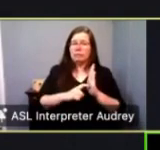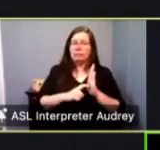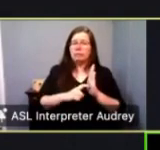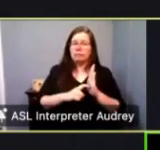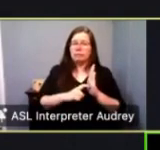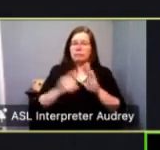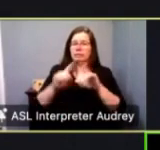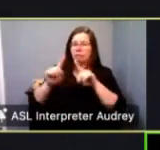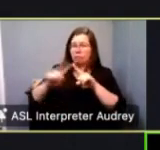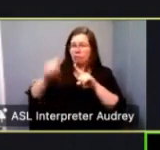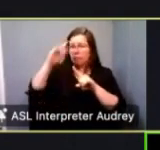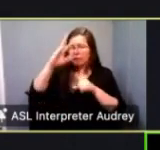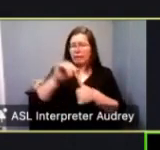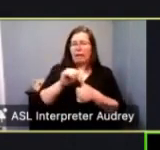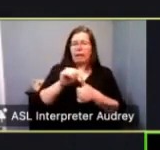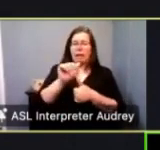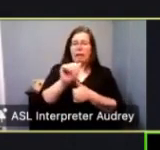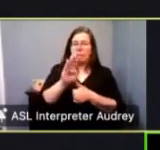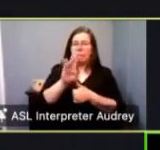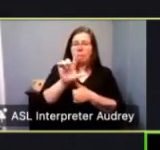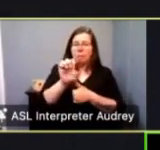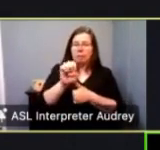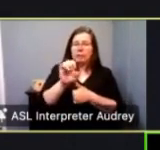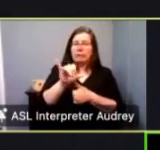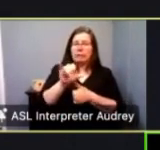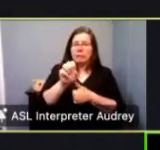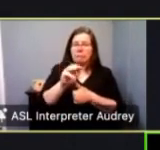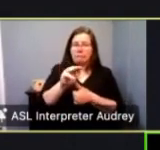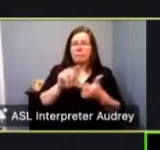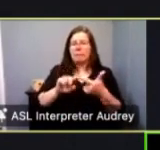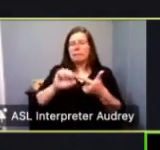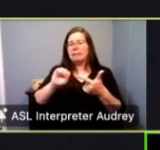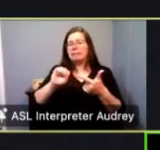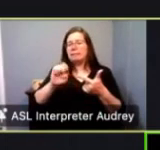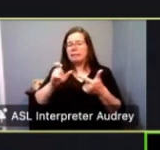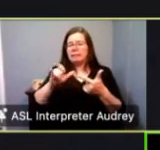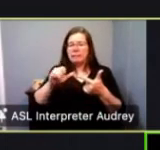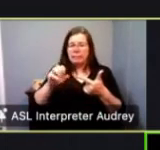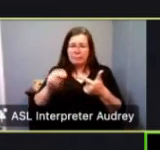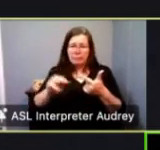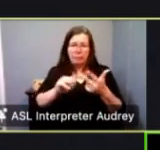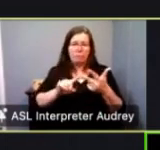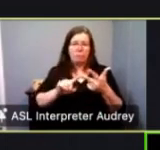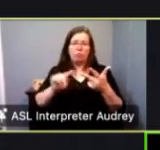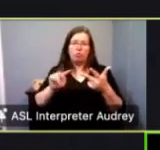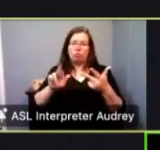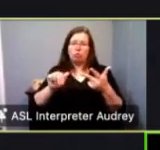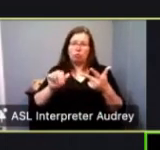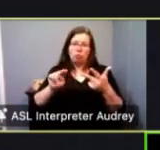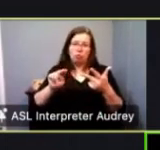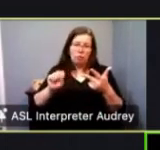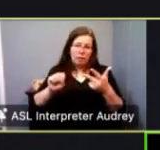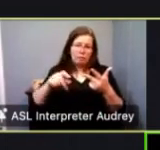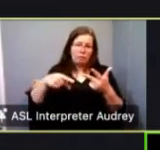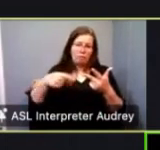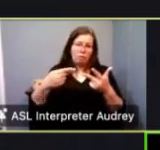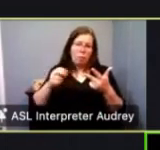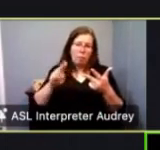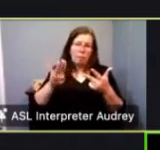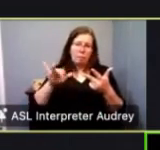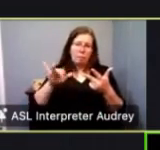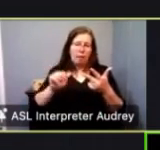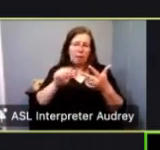as ableism, racism, sexism, xenophobia, homophobia, and transphobia often operate together and